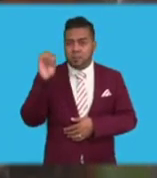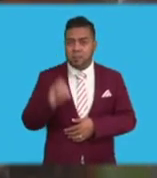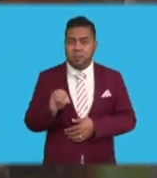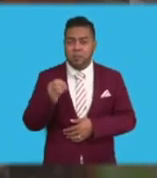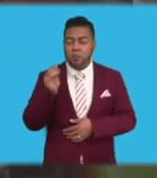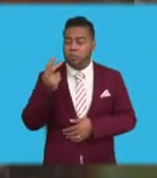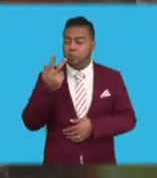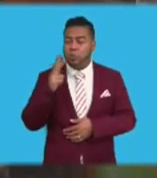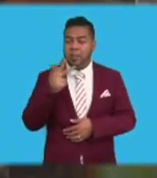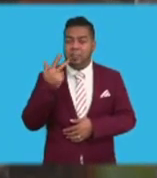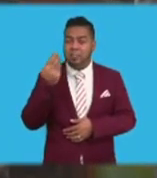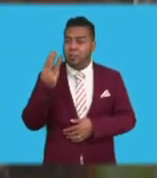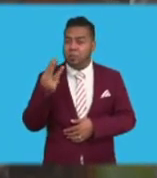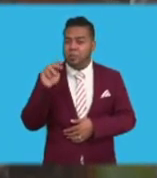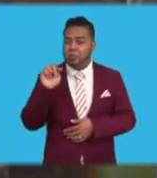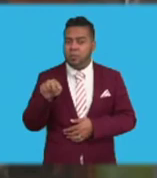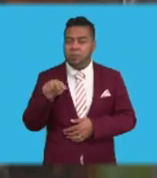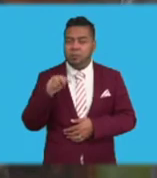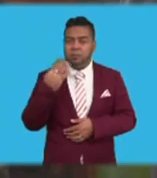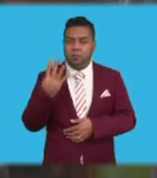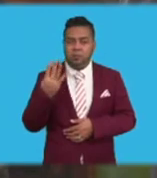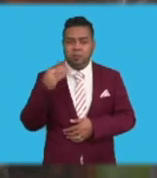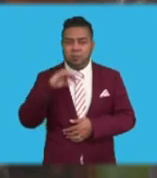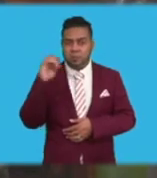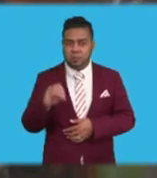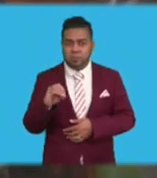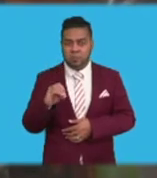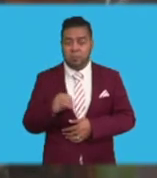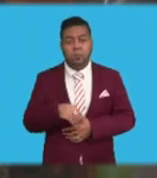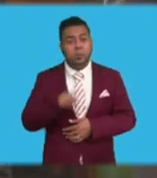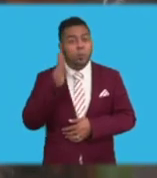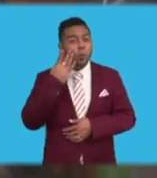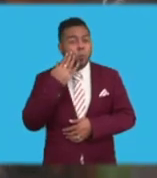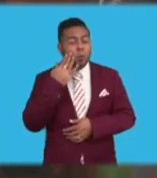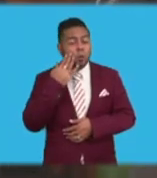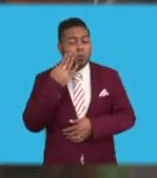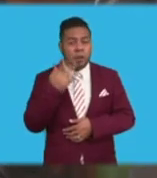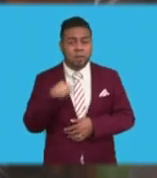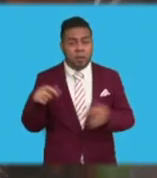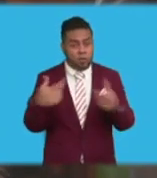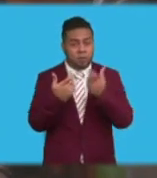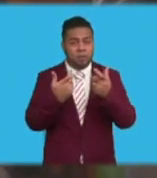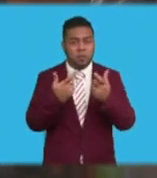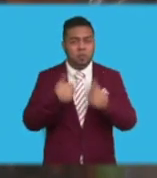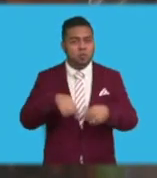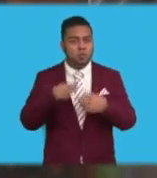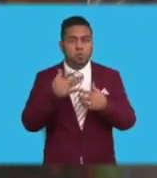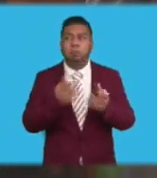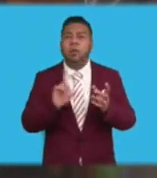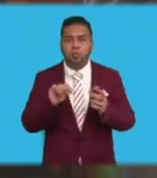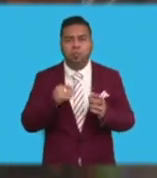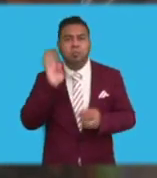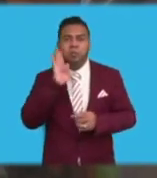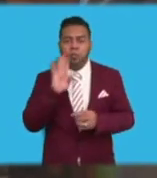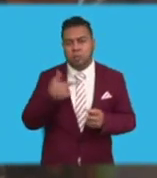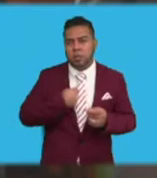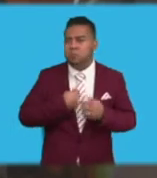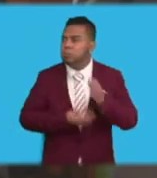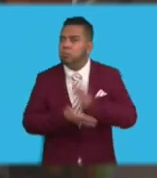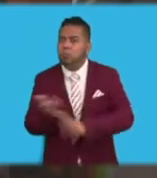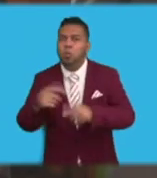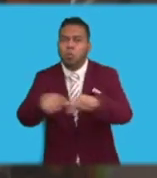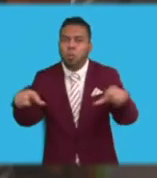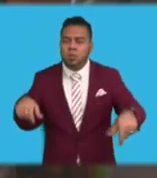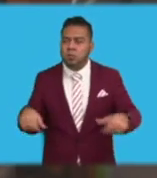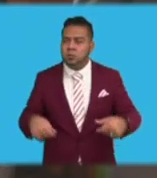83.4%. The other advantage is that it is timely. Normally, sometimes when you have a conflict, you take it to the courts. It can take an enormous amount of